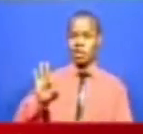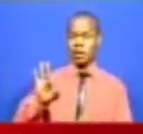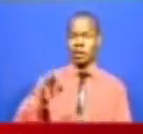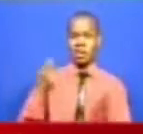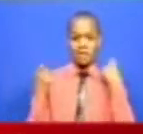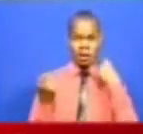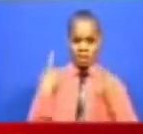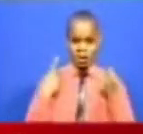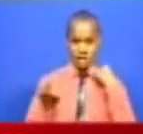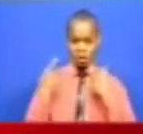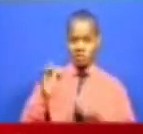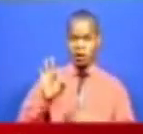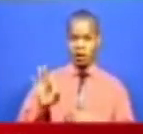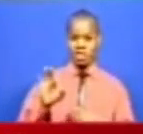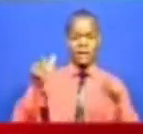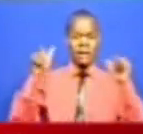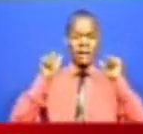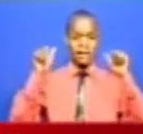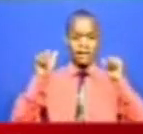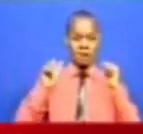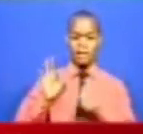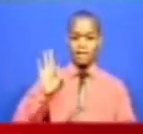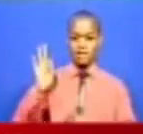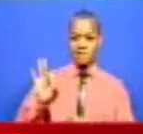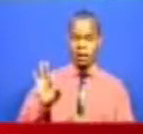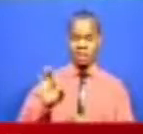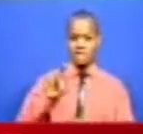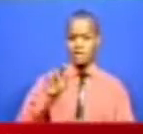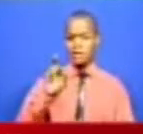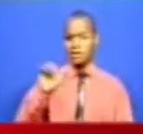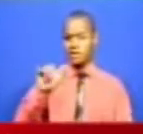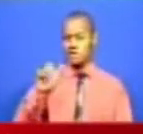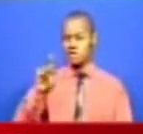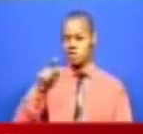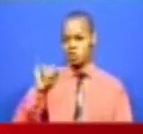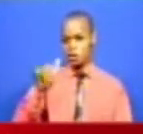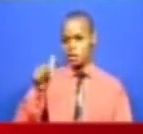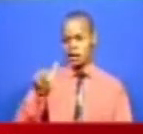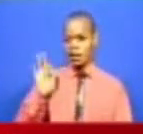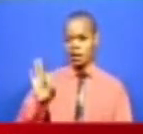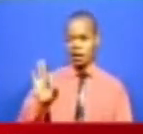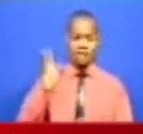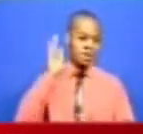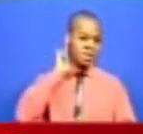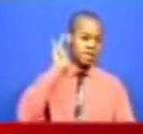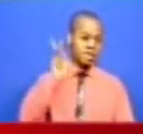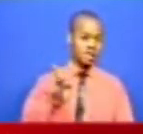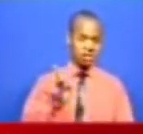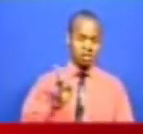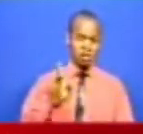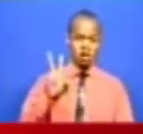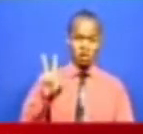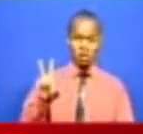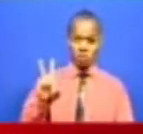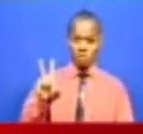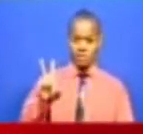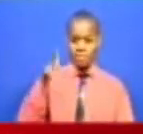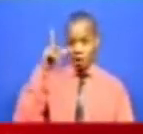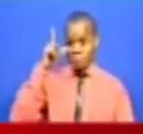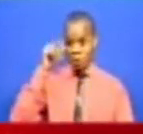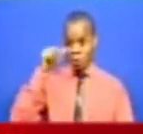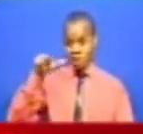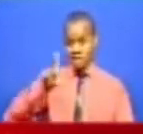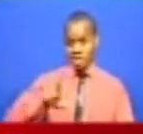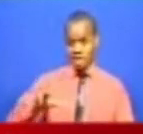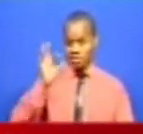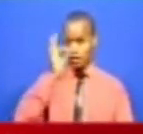3, Nyamira 3, Trans Nzoia 3, Kisii 2, Mombasa, Laikipia, and Nyeri 2